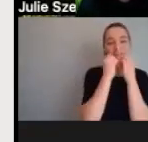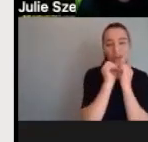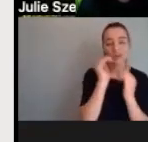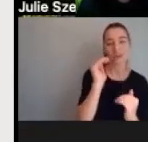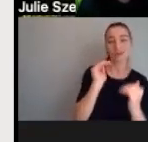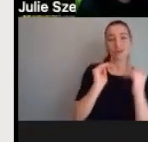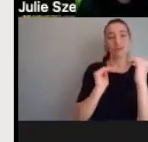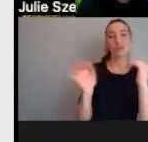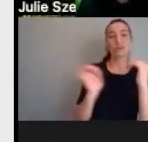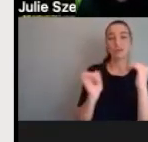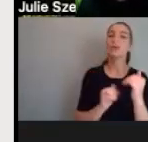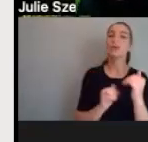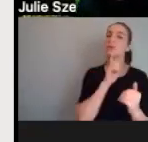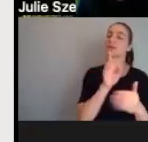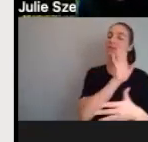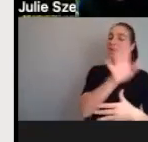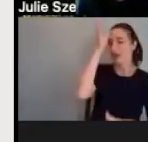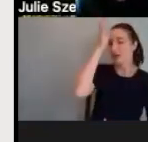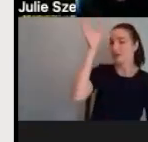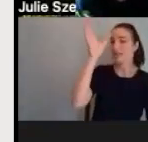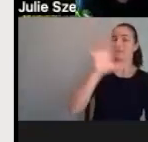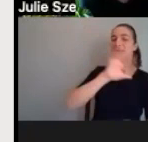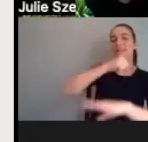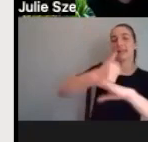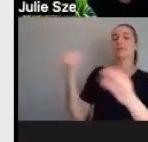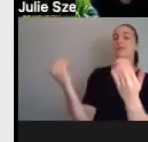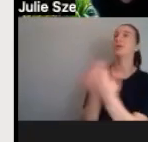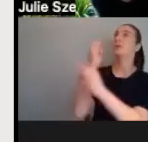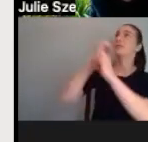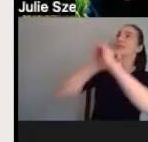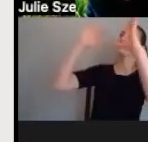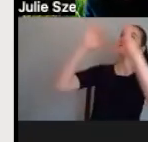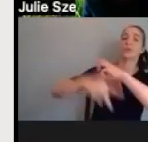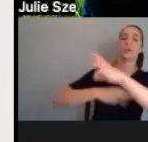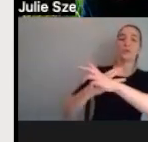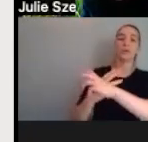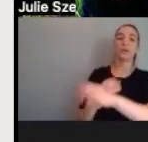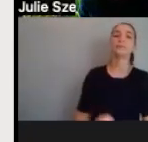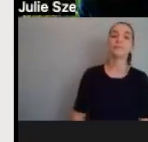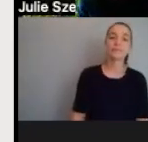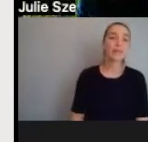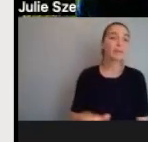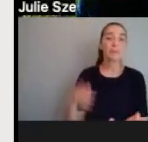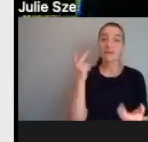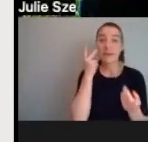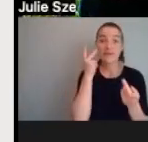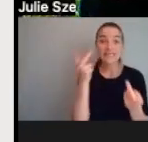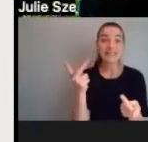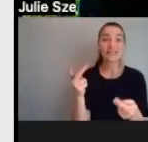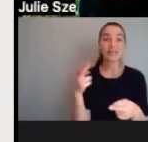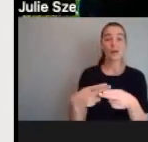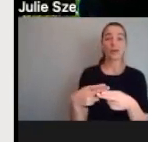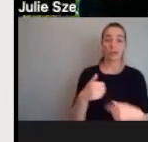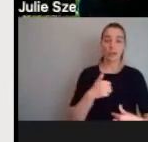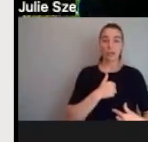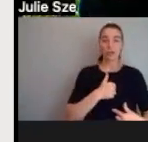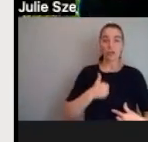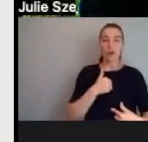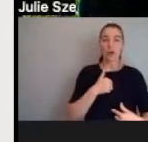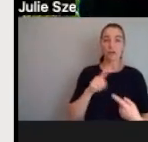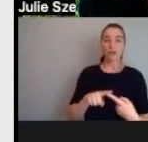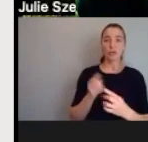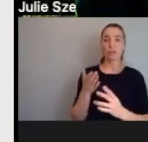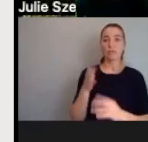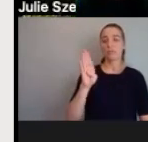climate justice as a culture. Um, if those of you haven't watched, uh, sorry to bother you. It's a pretty, uh, interesting anti